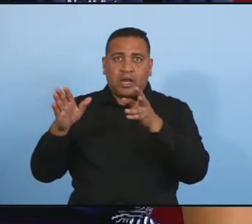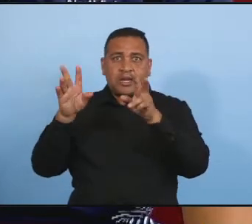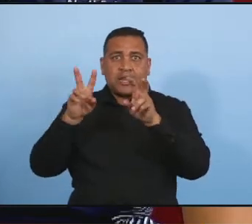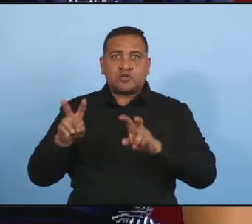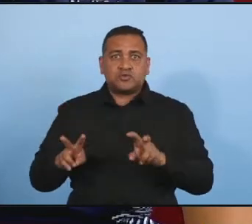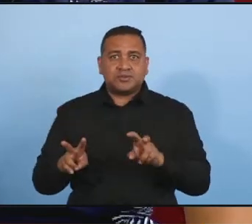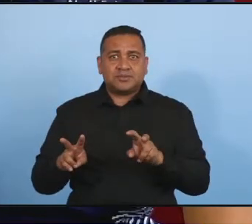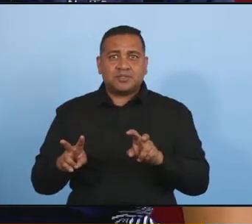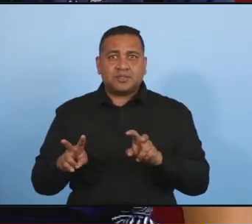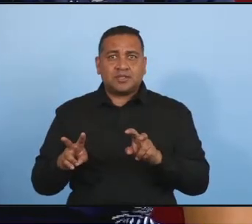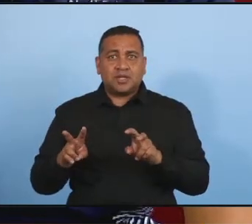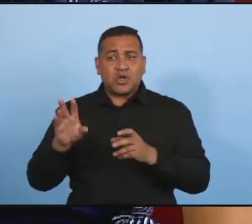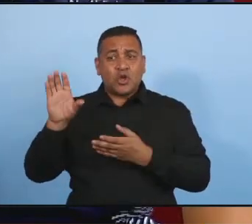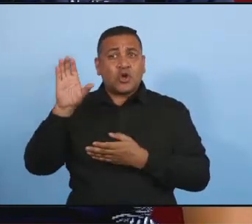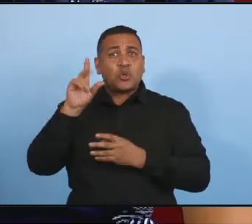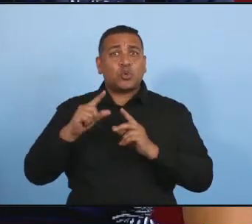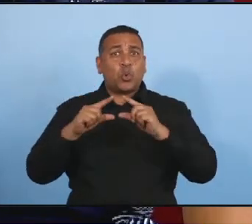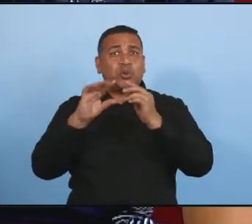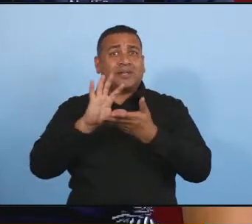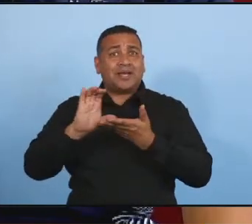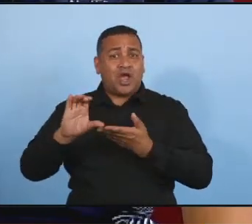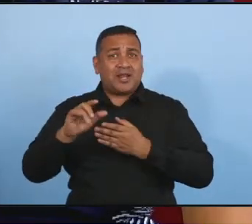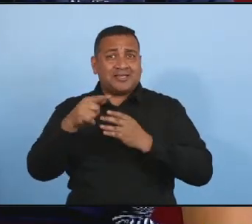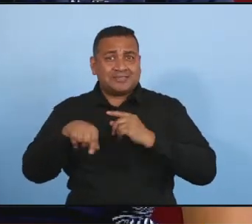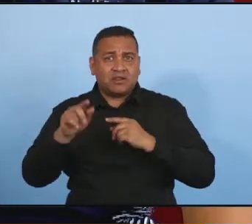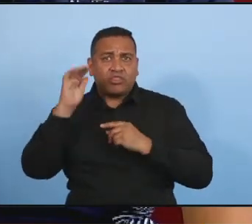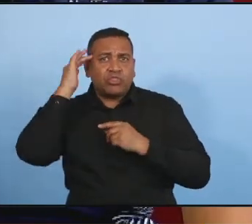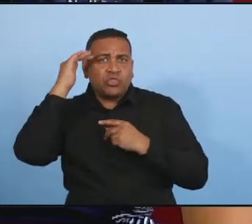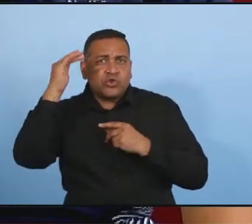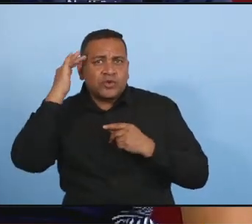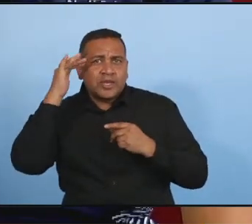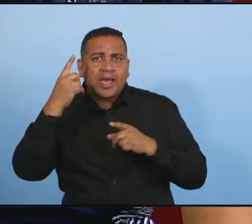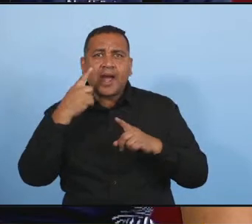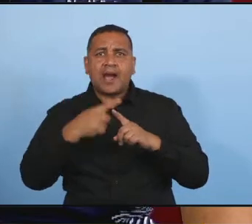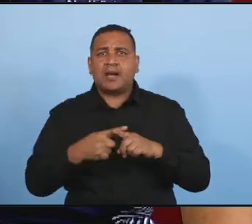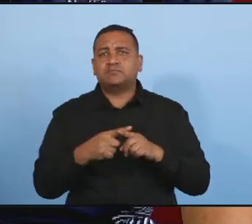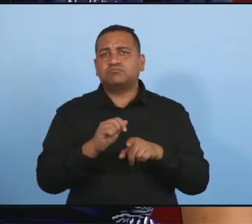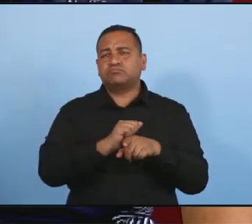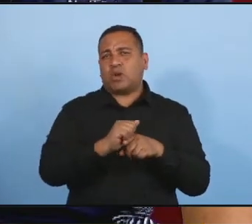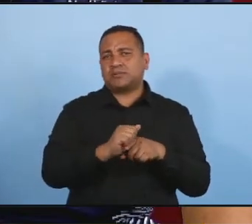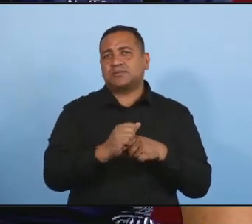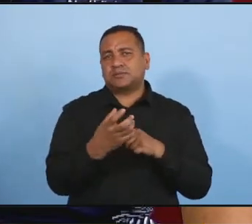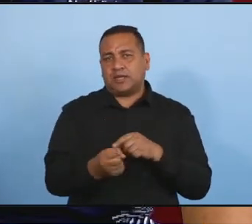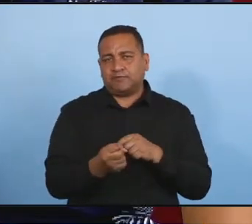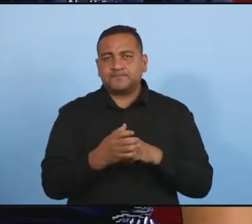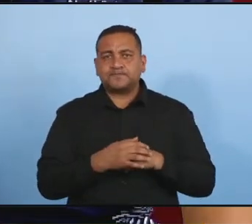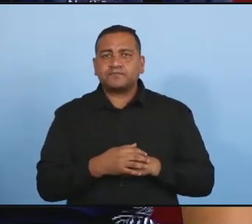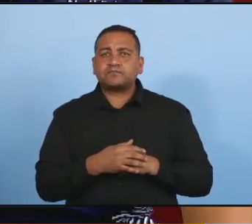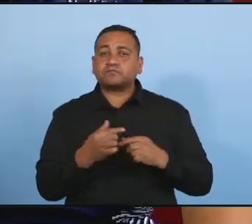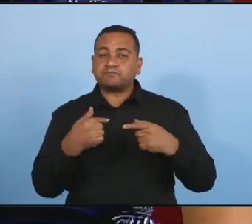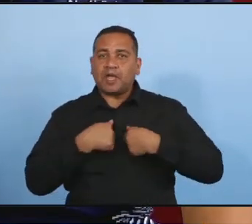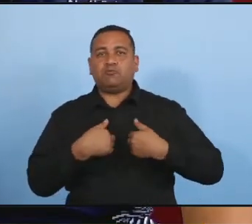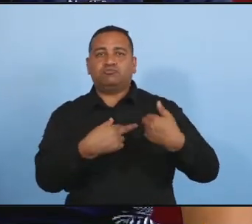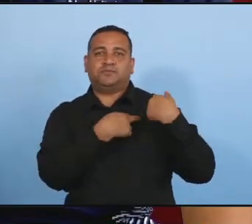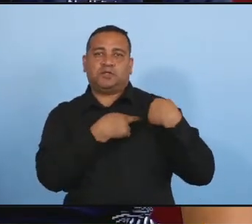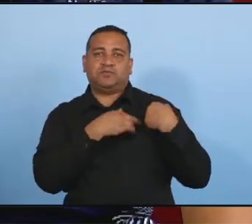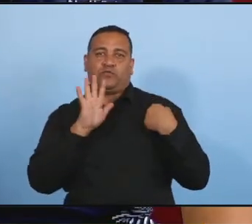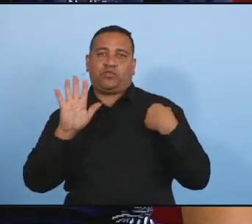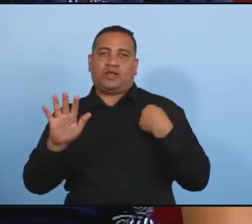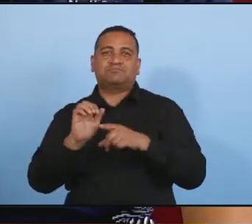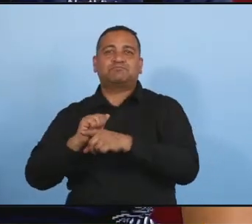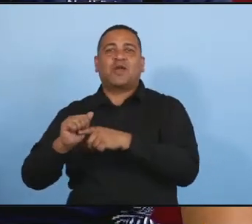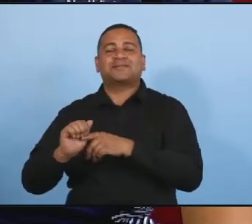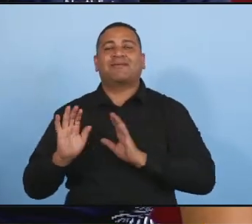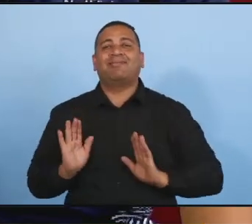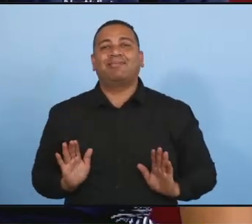theoretical courses as well as practical courses. I'm part of the practical courses, and in that practical courses it consists of 3